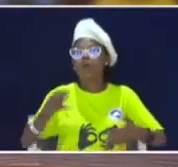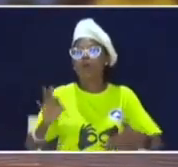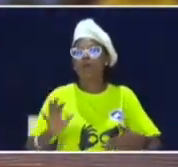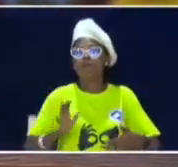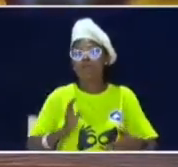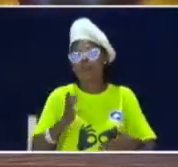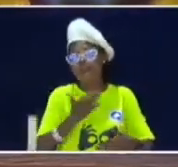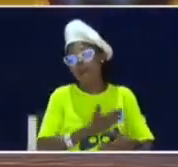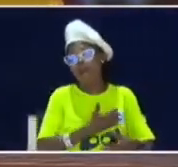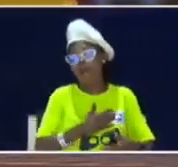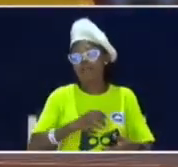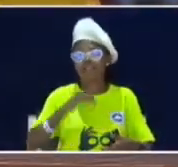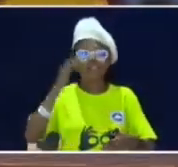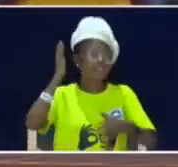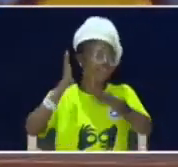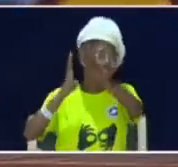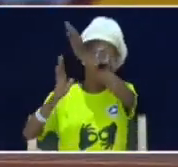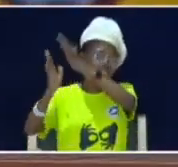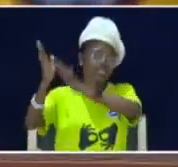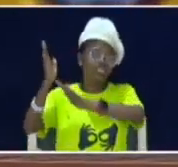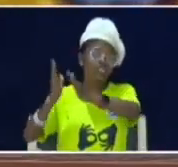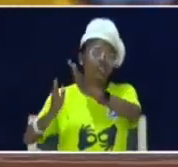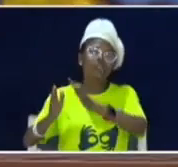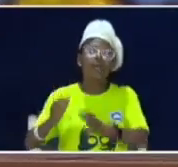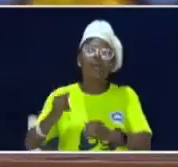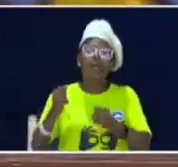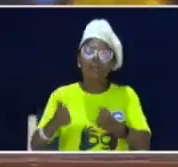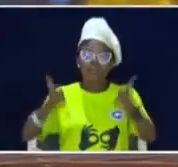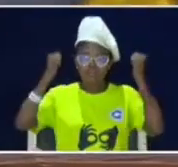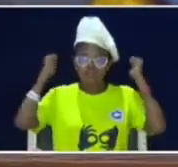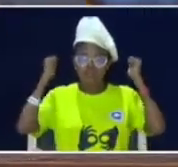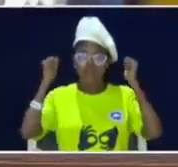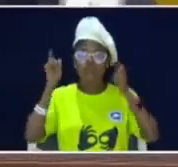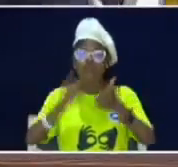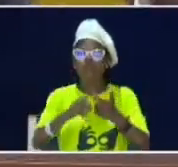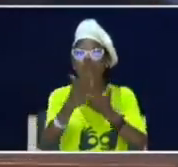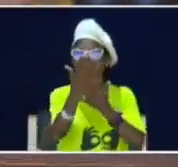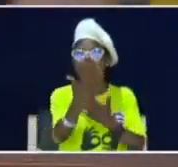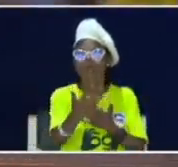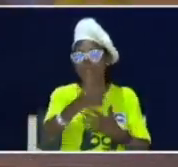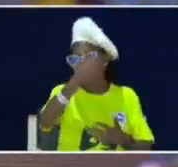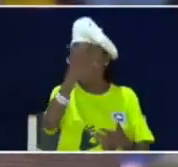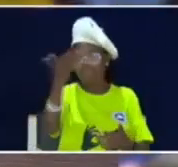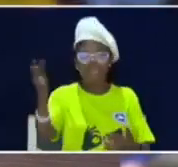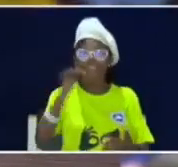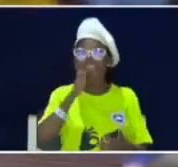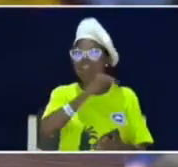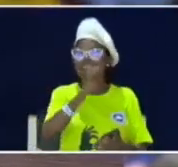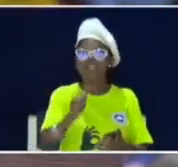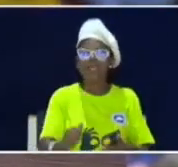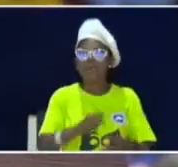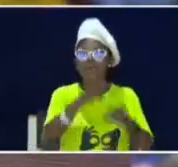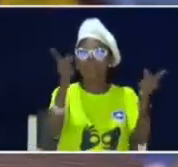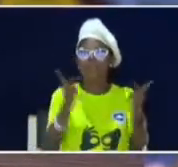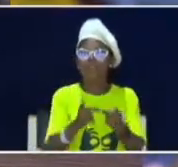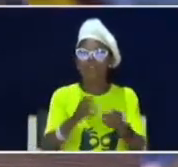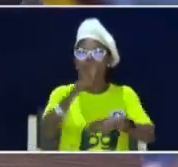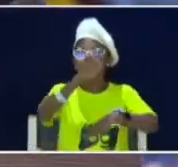don't want to wait. The youth of my generation are rushing. No, there is a place called the waiting place. You need to wait,